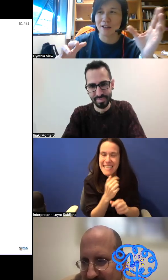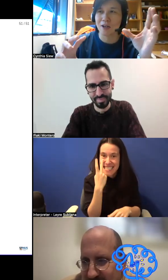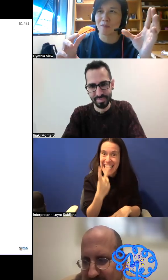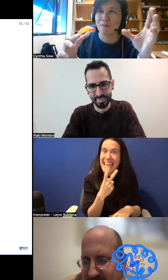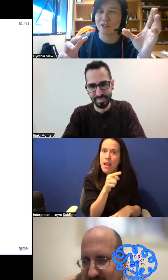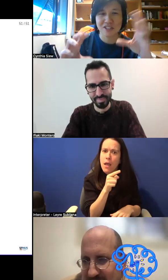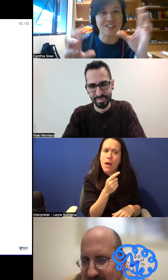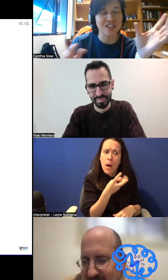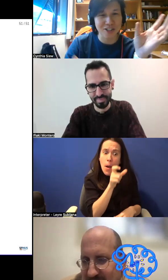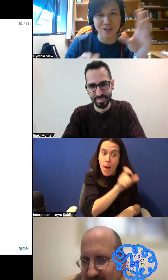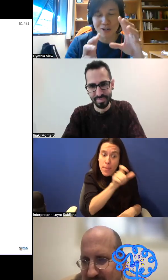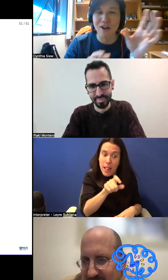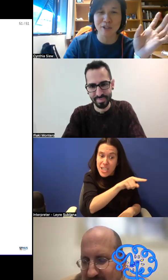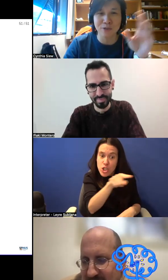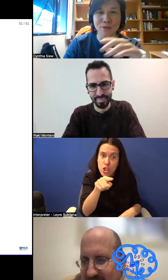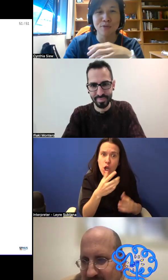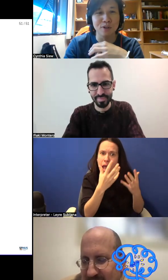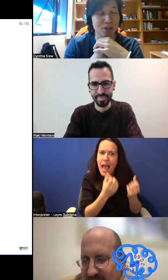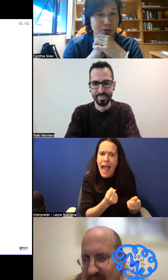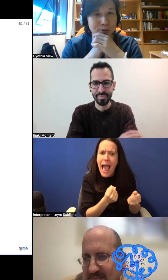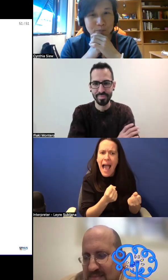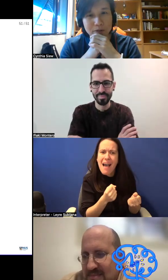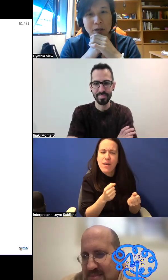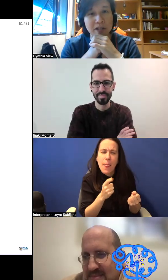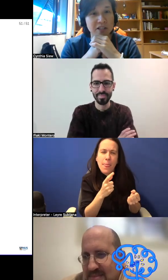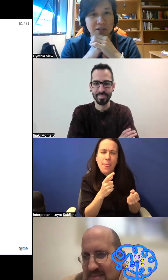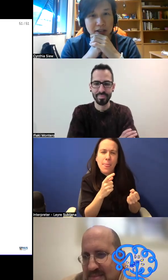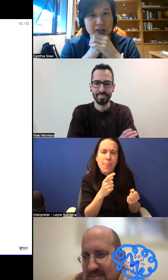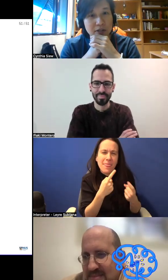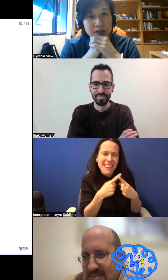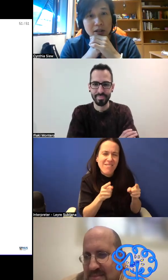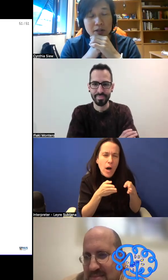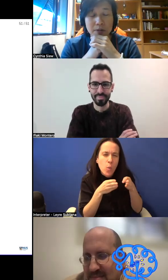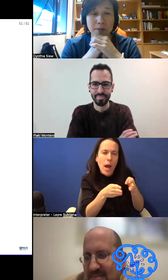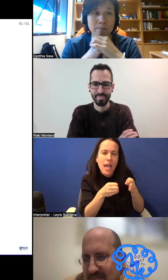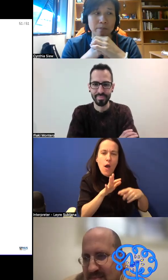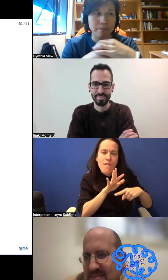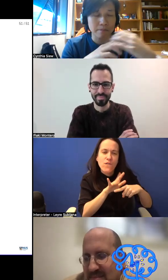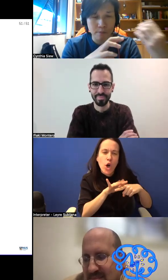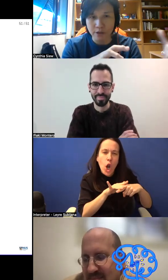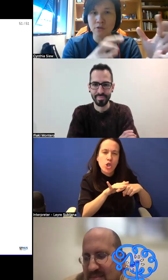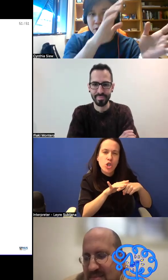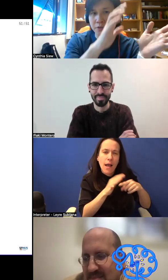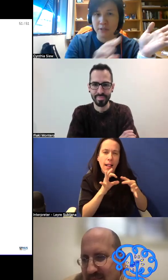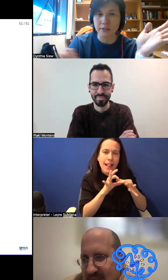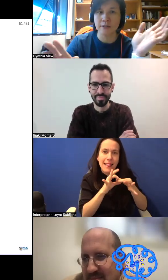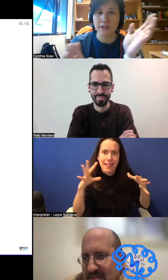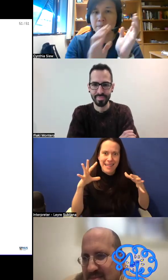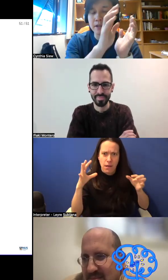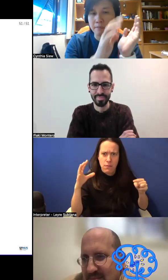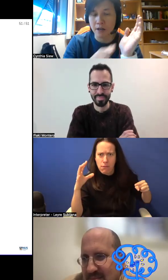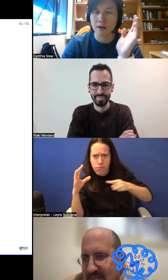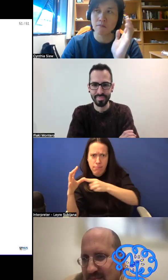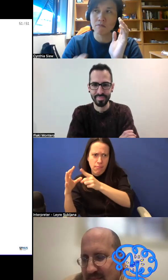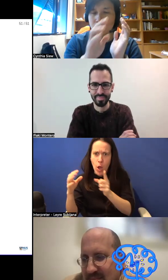different signatures of how they do the phonological distance tasks. So one group shows the